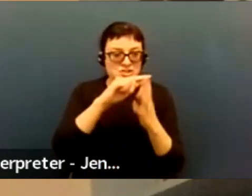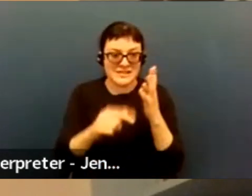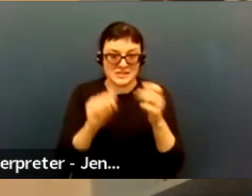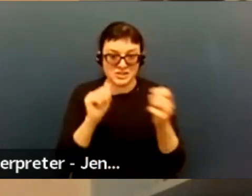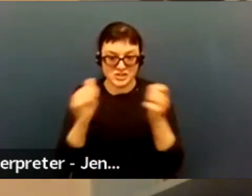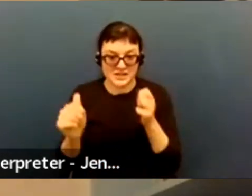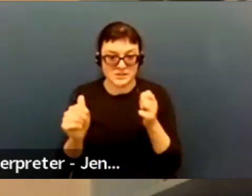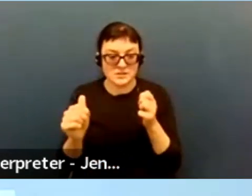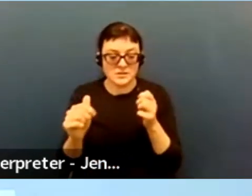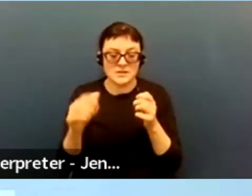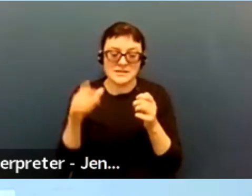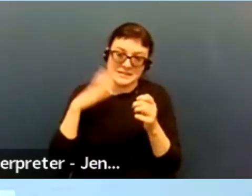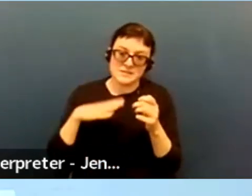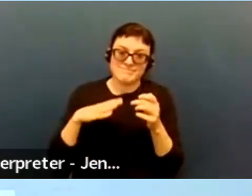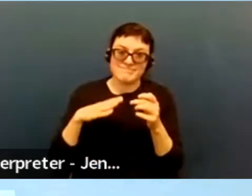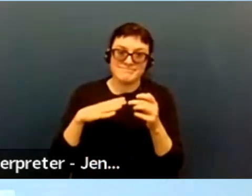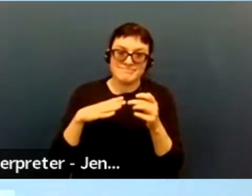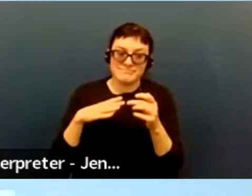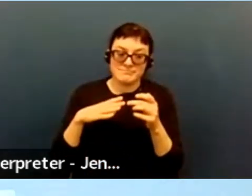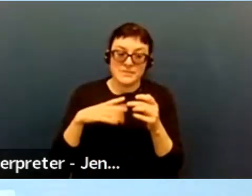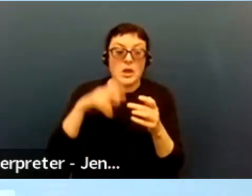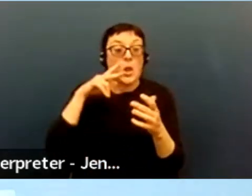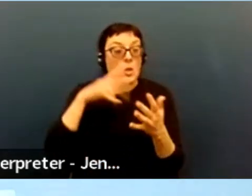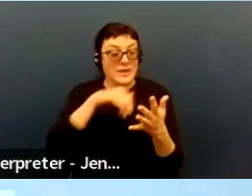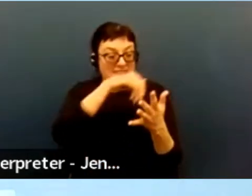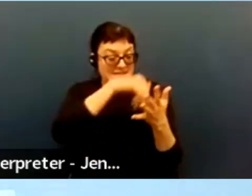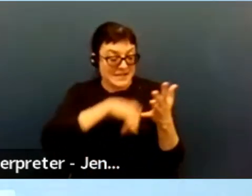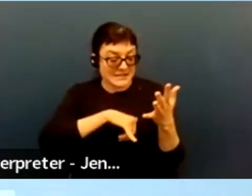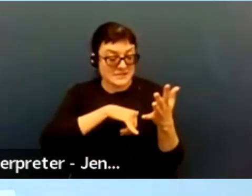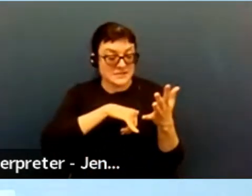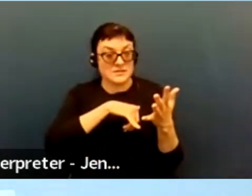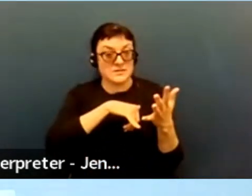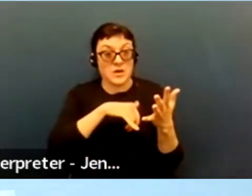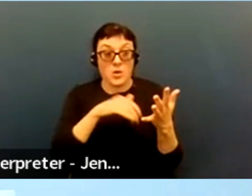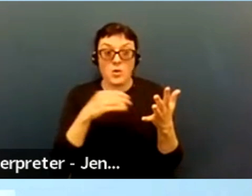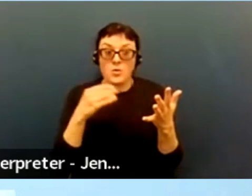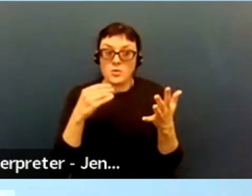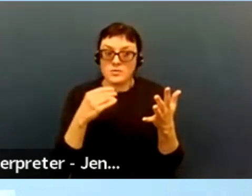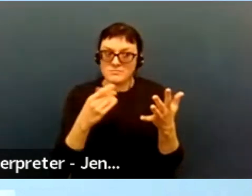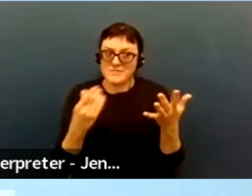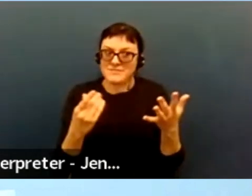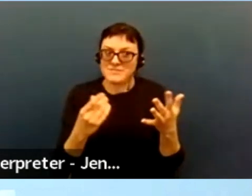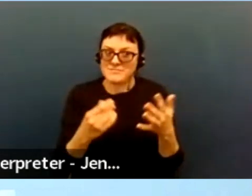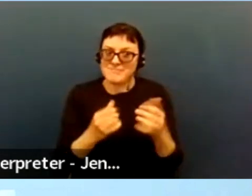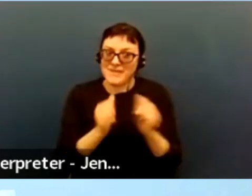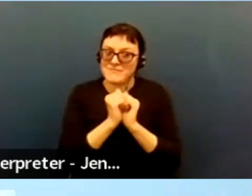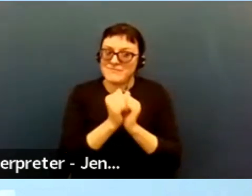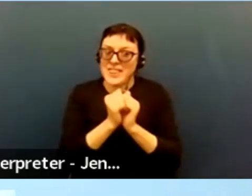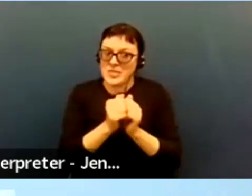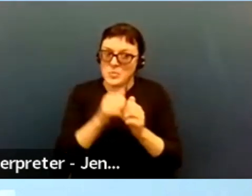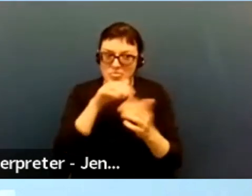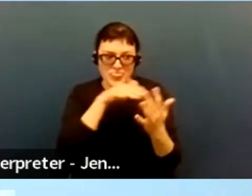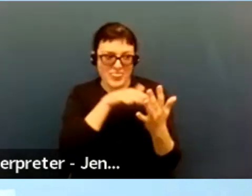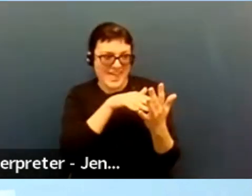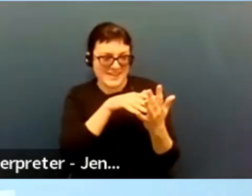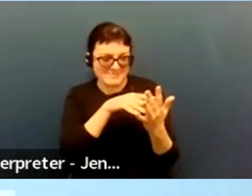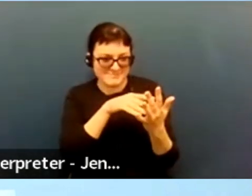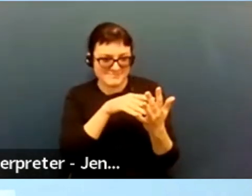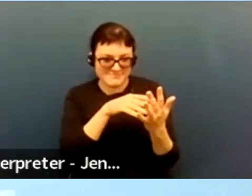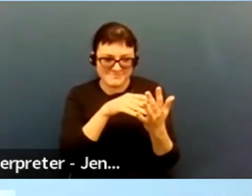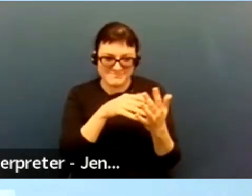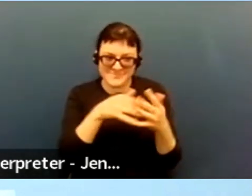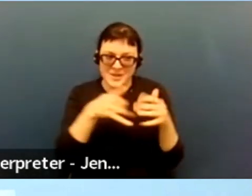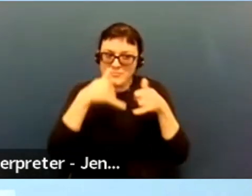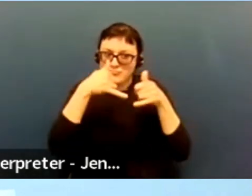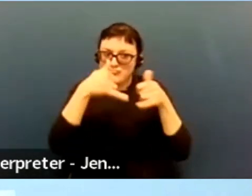Yeah. Oh. Commit to it. Once you're going for that gender change, look for all, again, look at the text, because the gifts